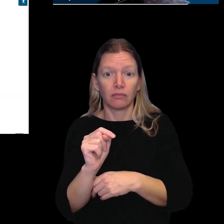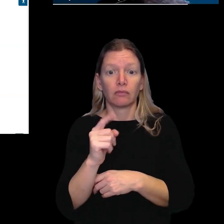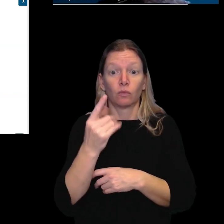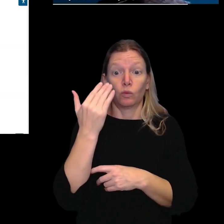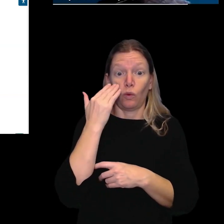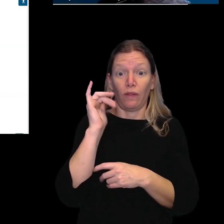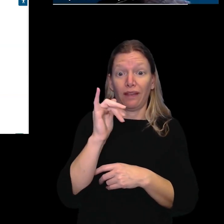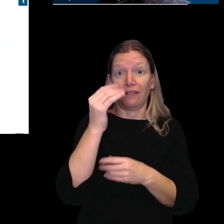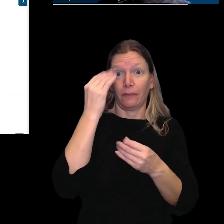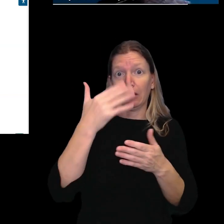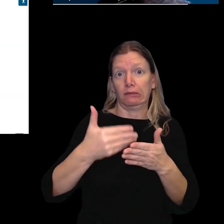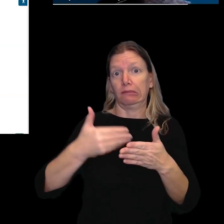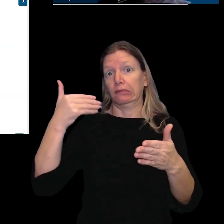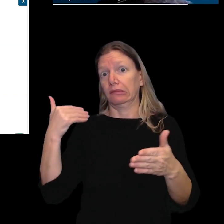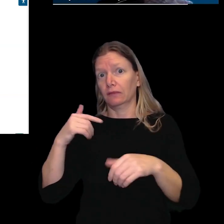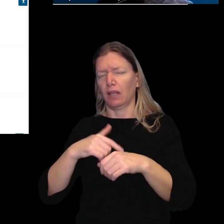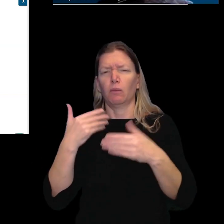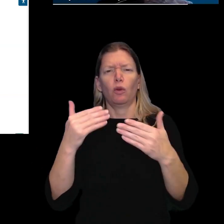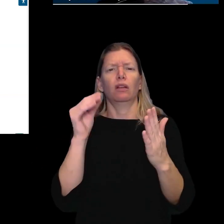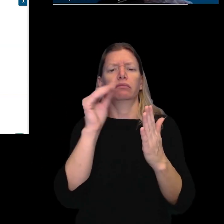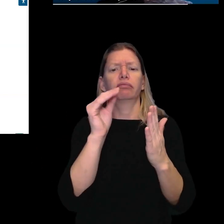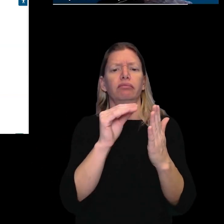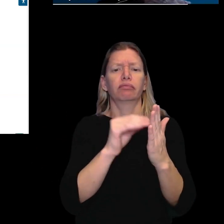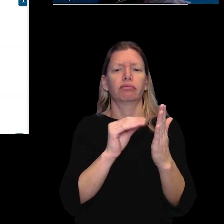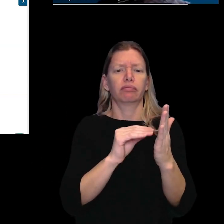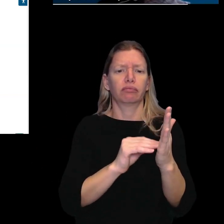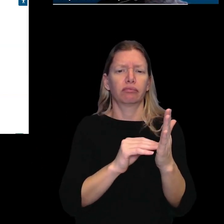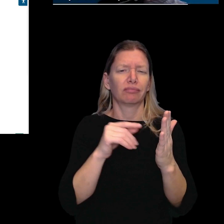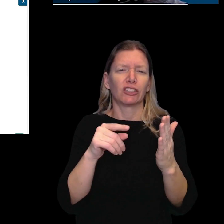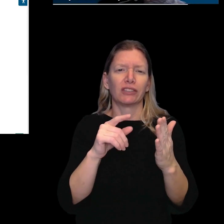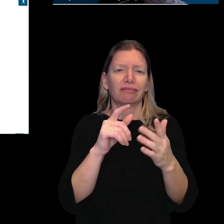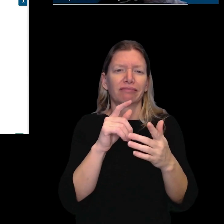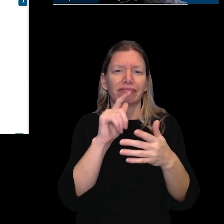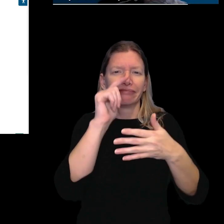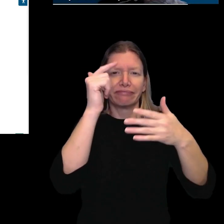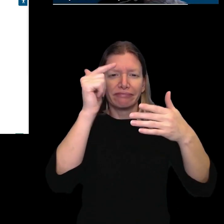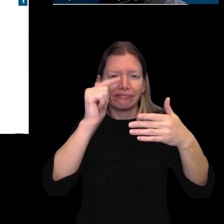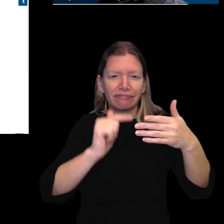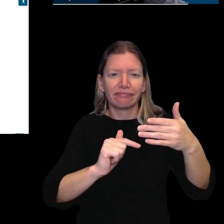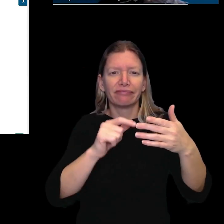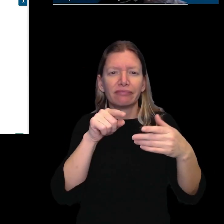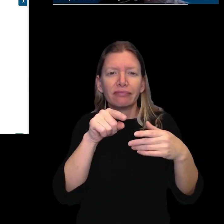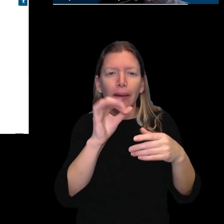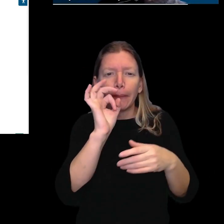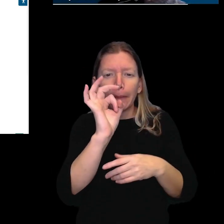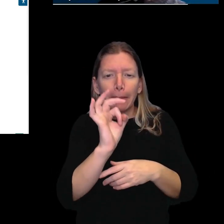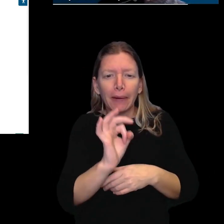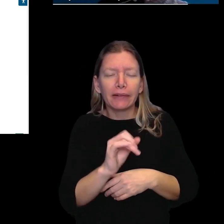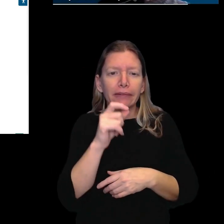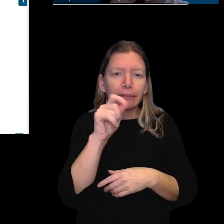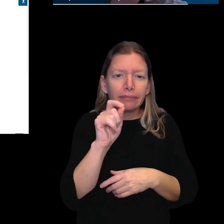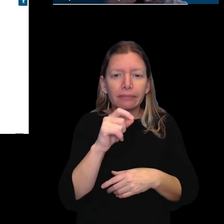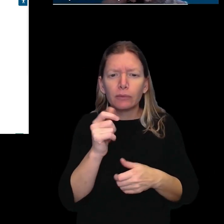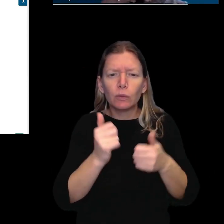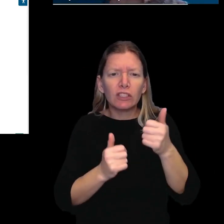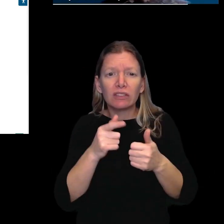and precinct. If you know that information ahead of time, you'll want to enter it in. And then here is just a series of bubbles that